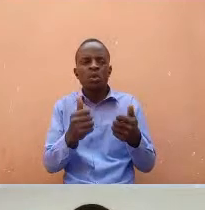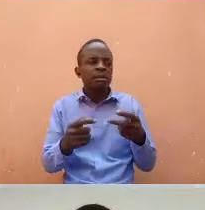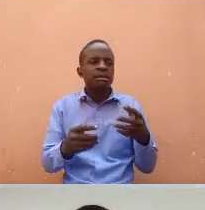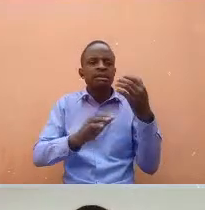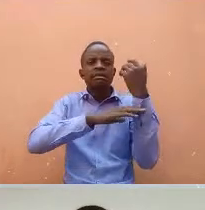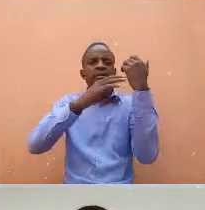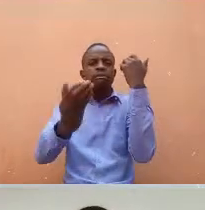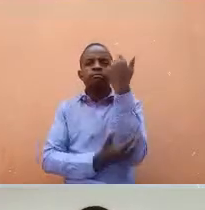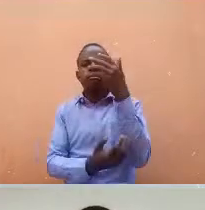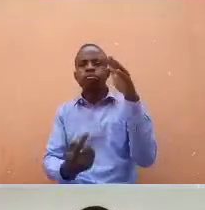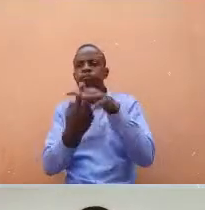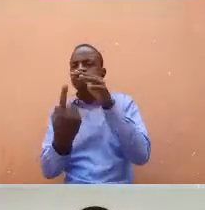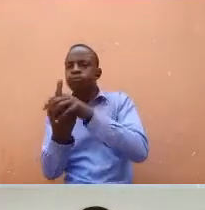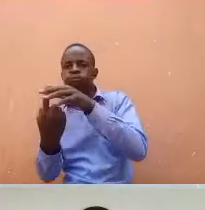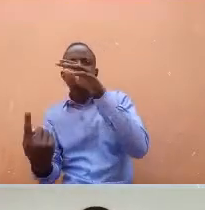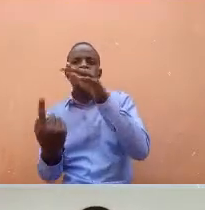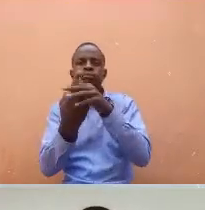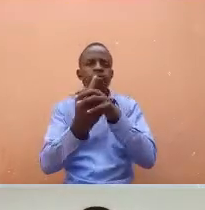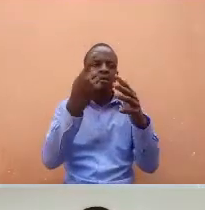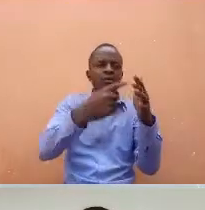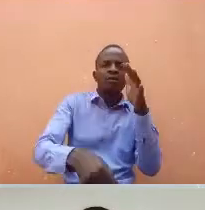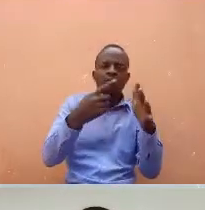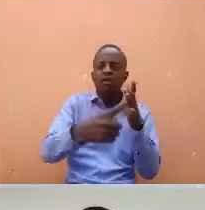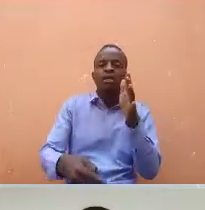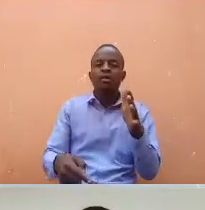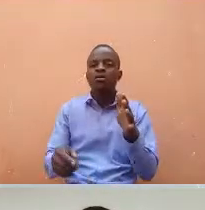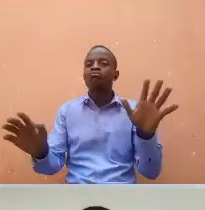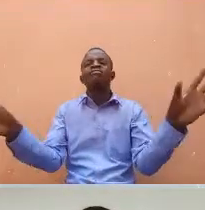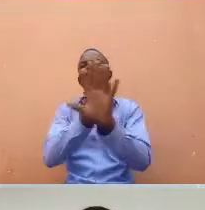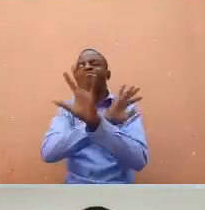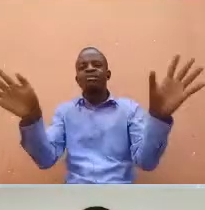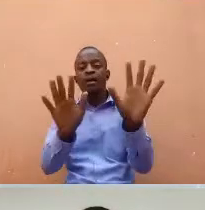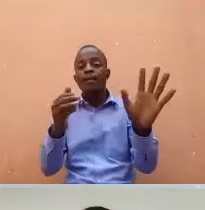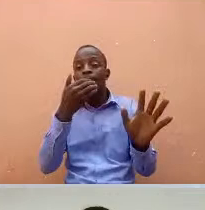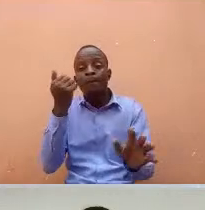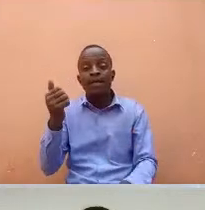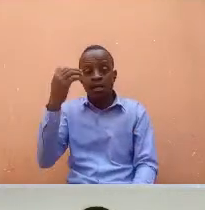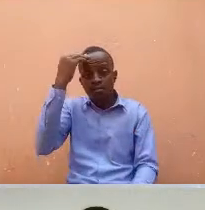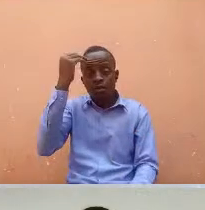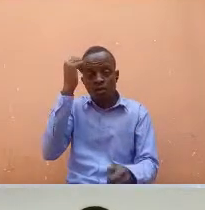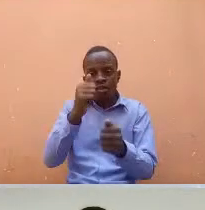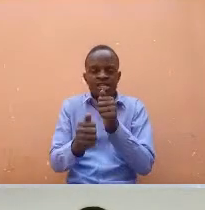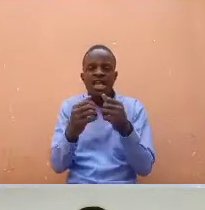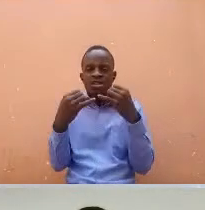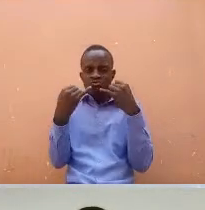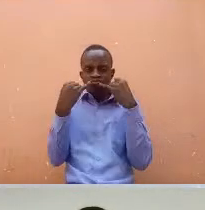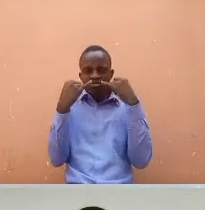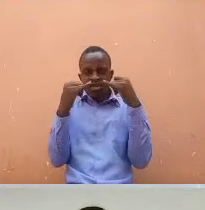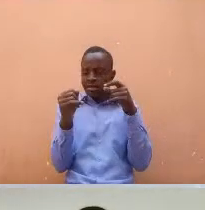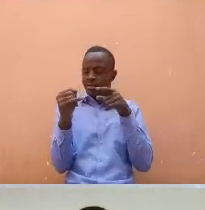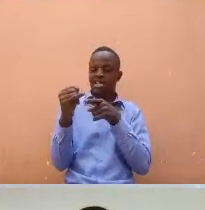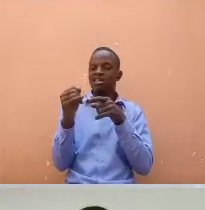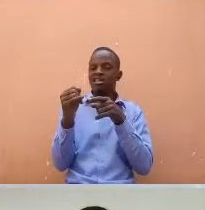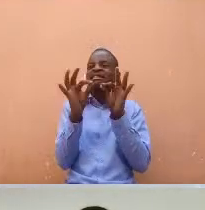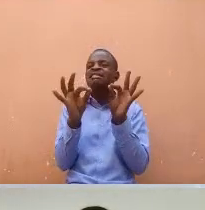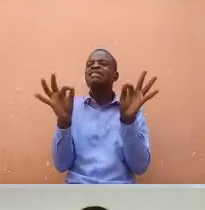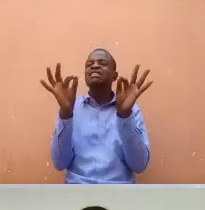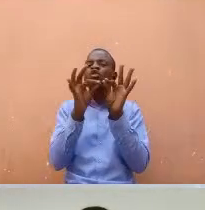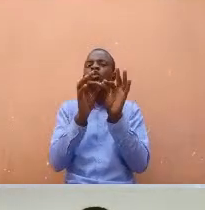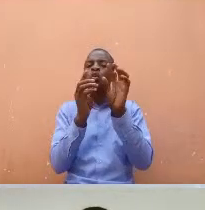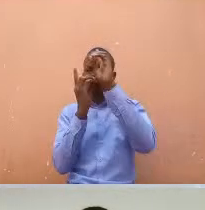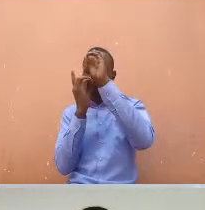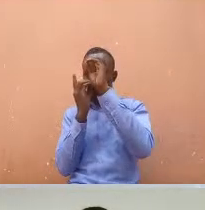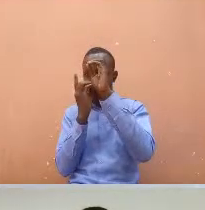to walk into any unwanted pregnancy. The key is really information, because once you have the information, it gives you the power to decide what you want for your